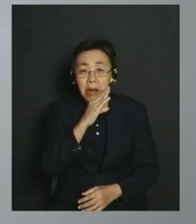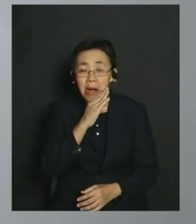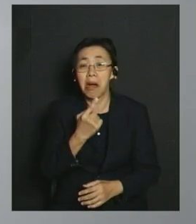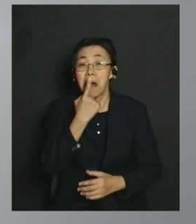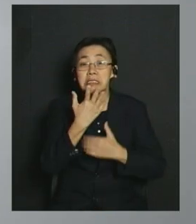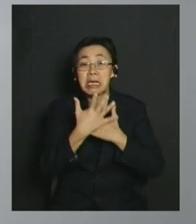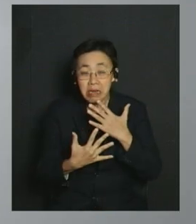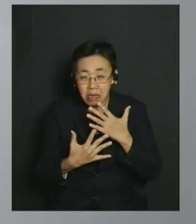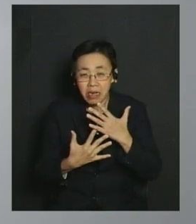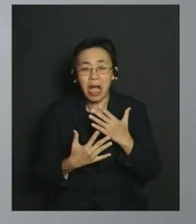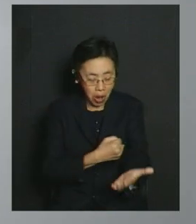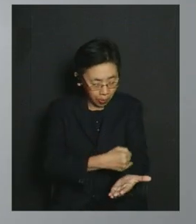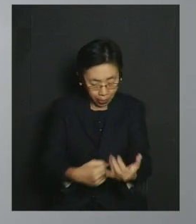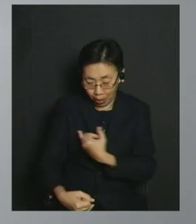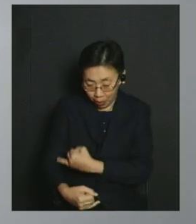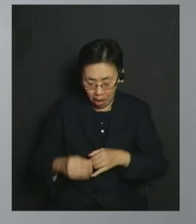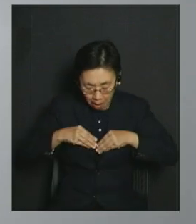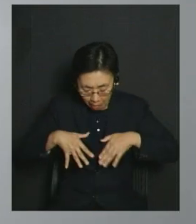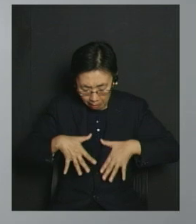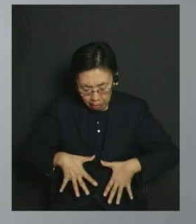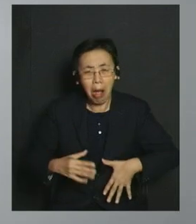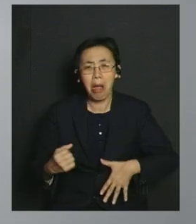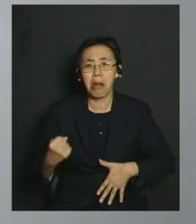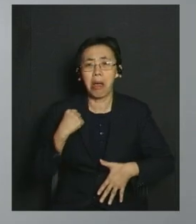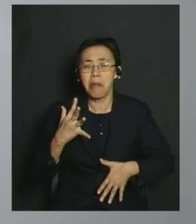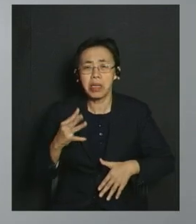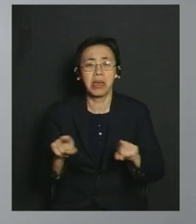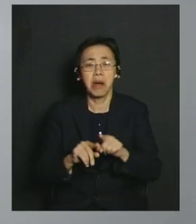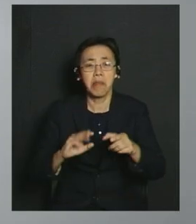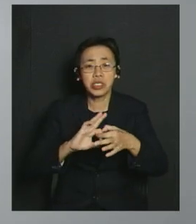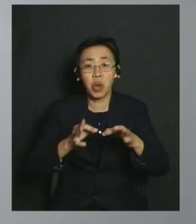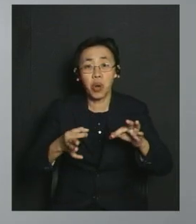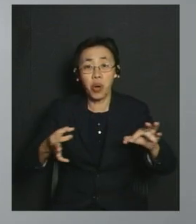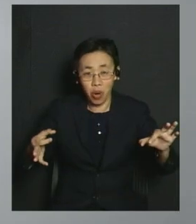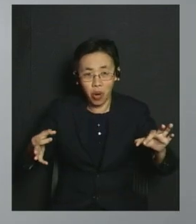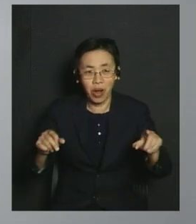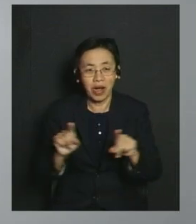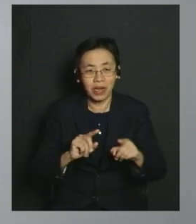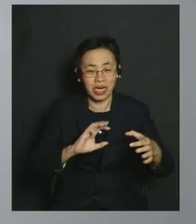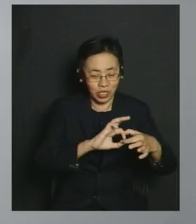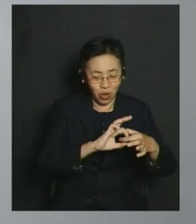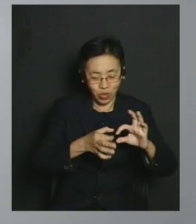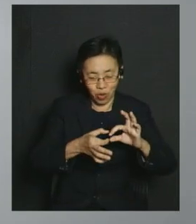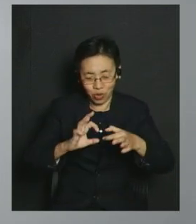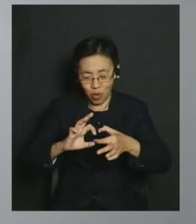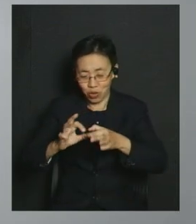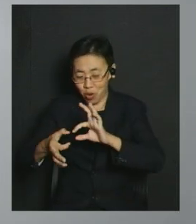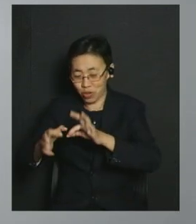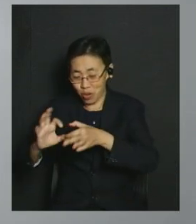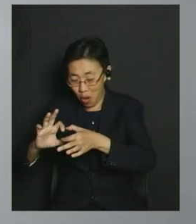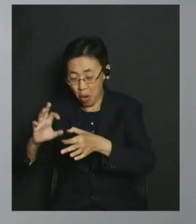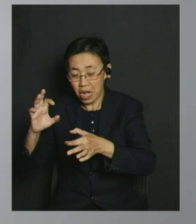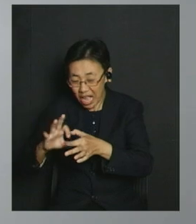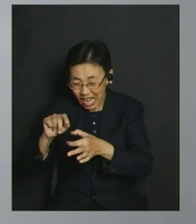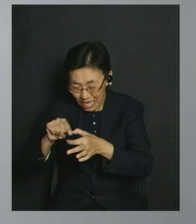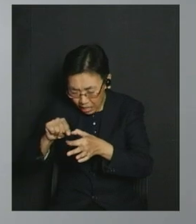it's same as the chain is only strong as the weakest link. It means that if you not take care of the weakest link, the whole chain